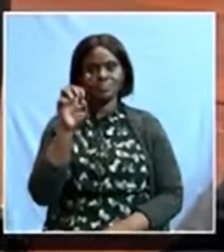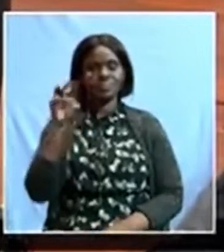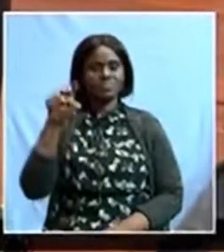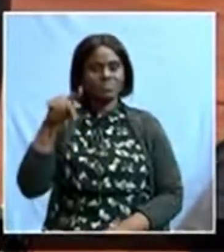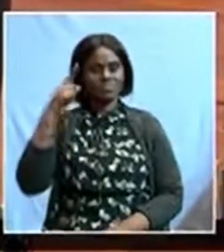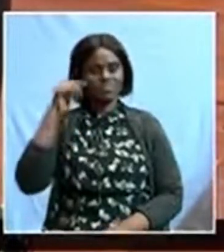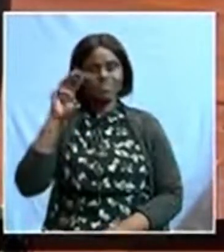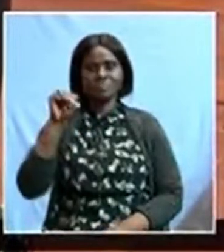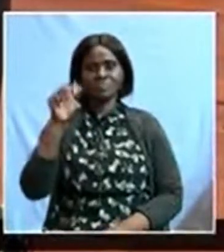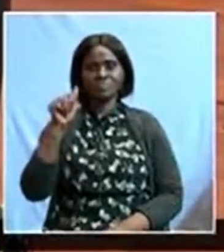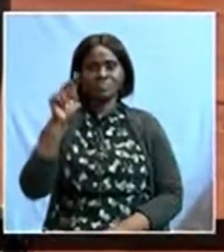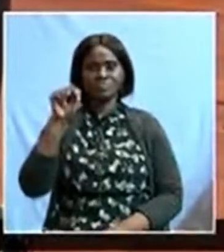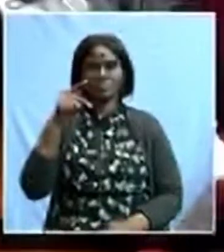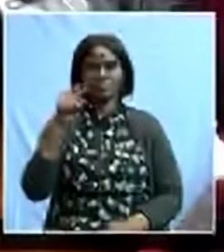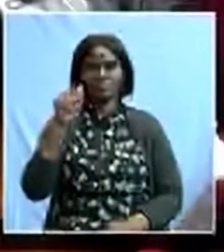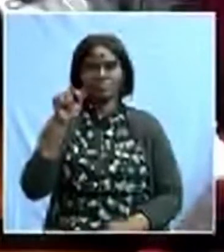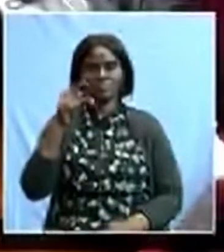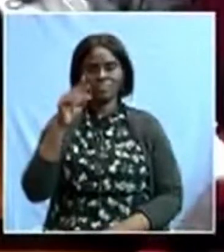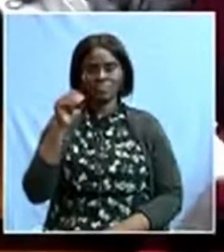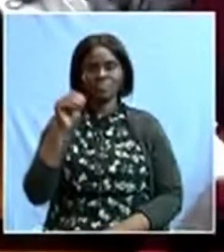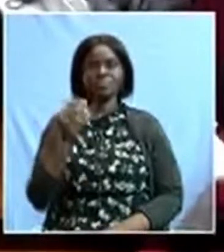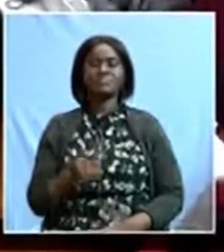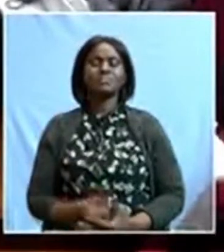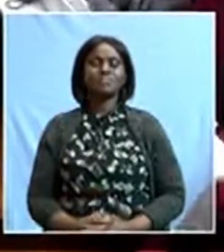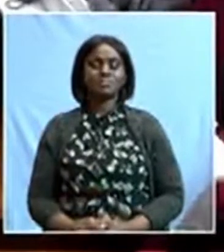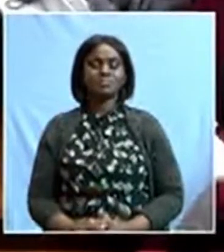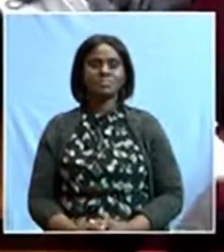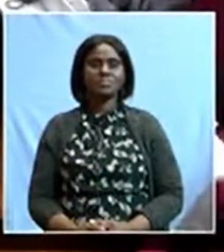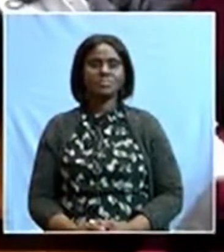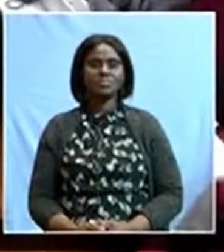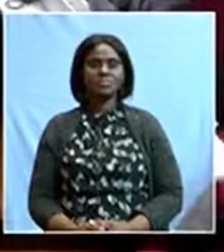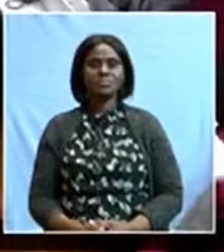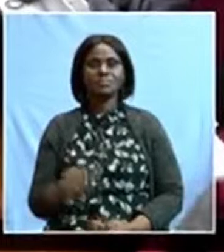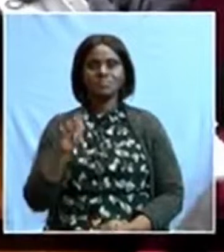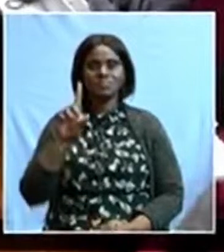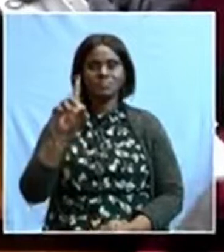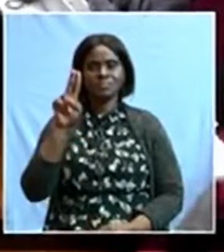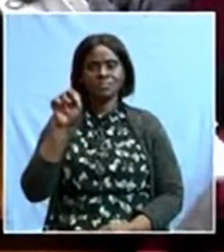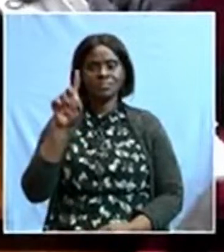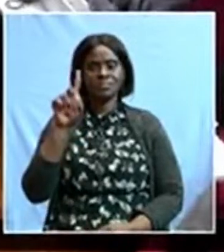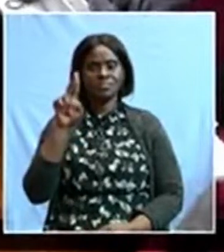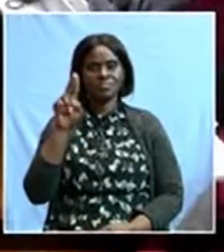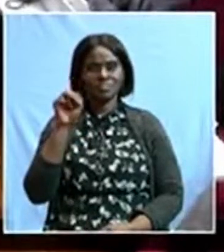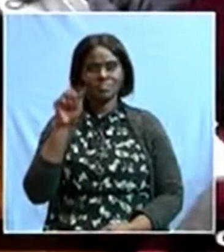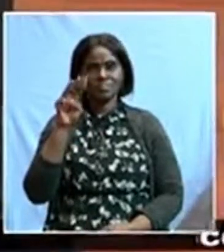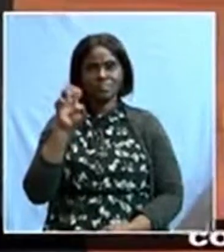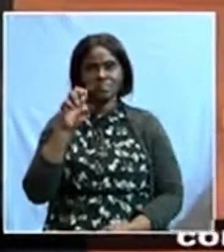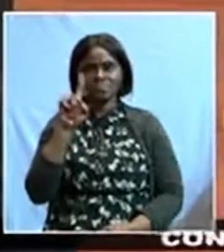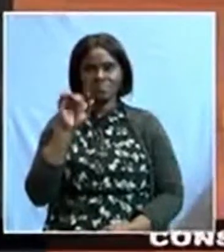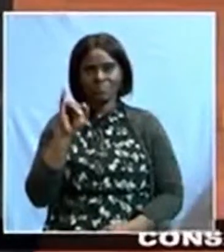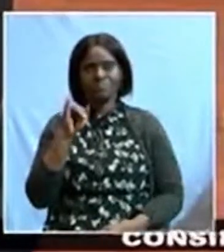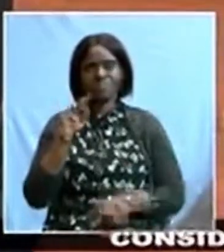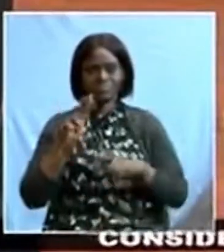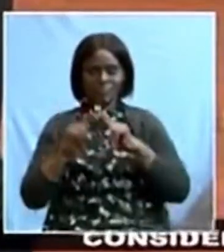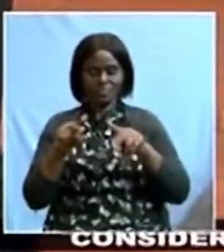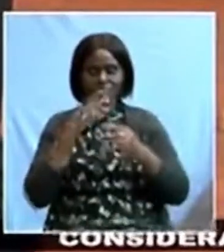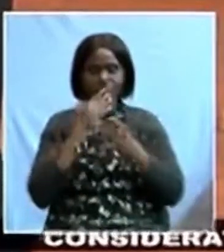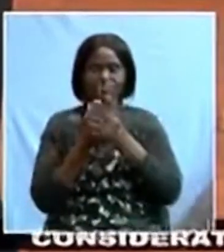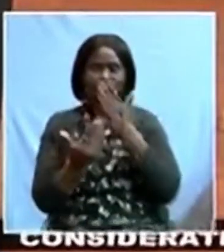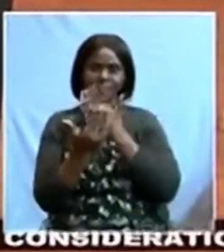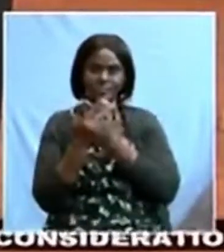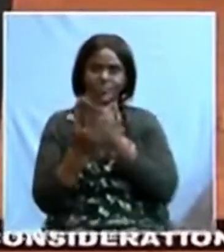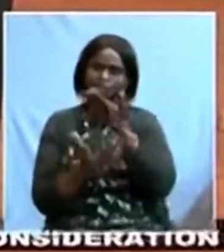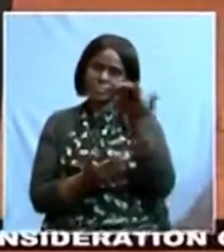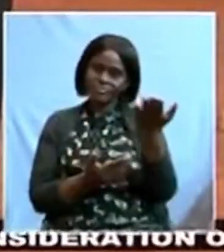you. The Honorable MP for Dundumwezi. Chairman, I'm grateful and good morning to you.